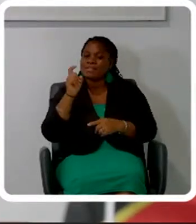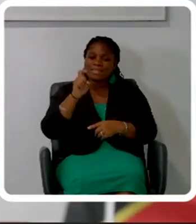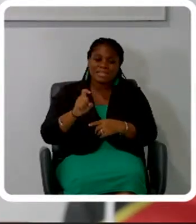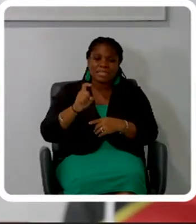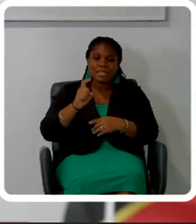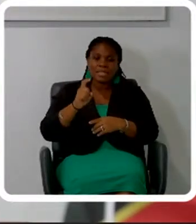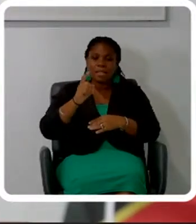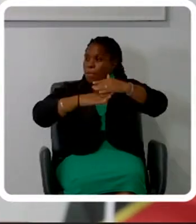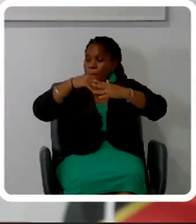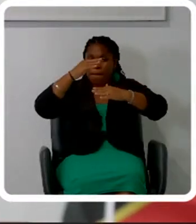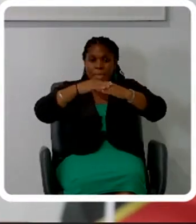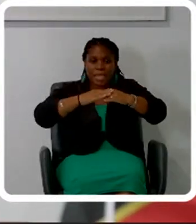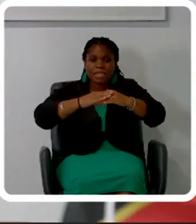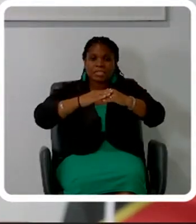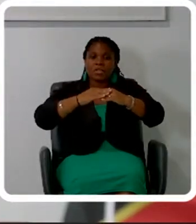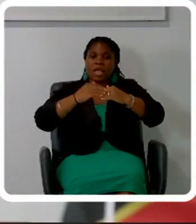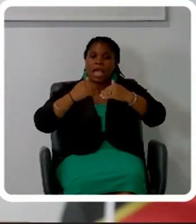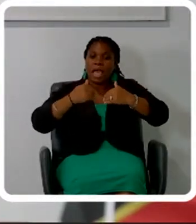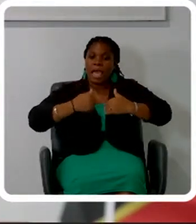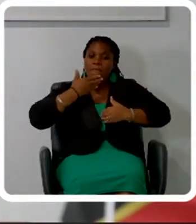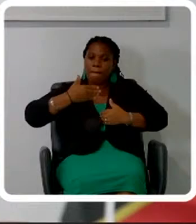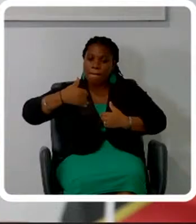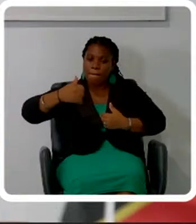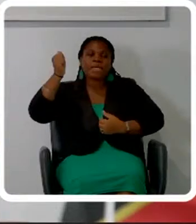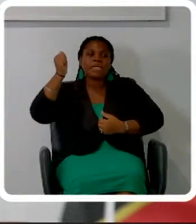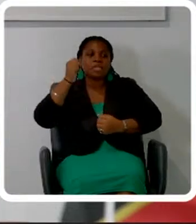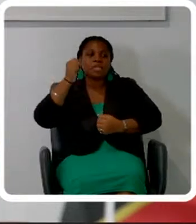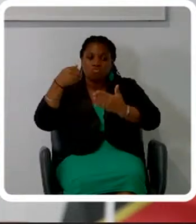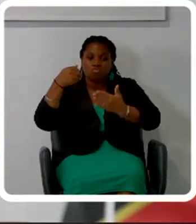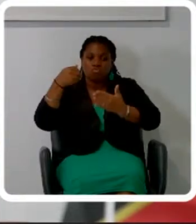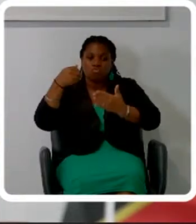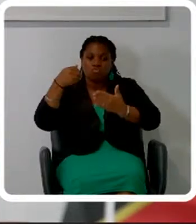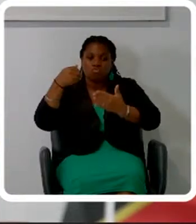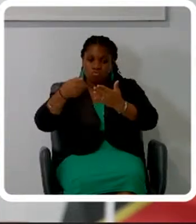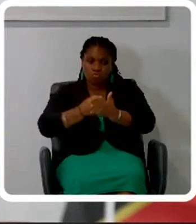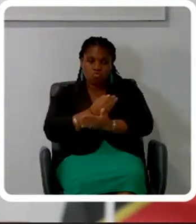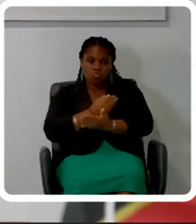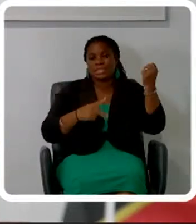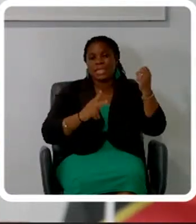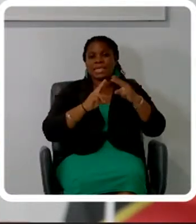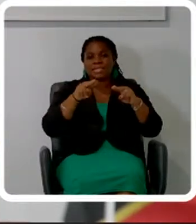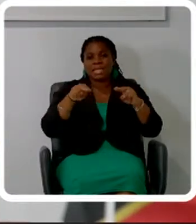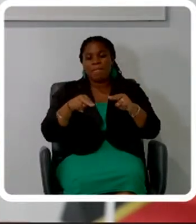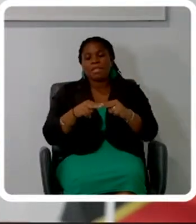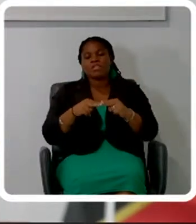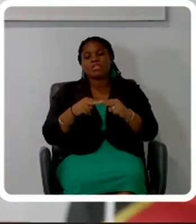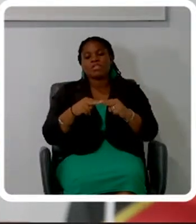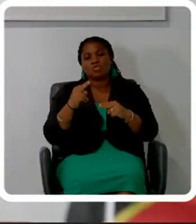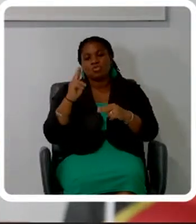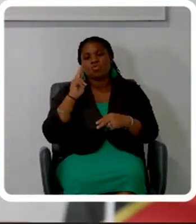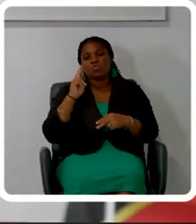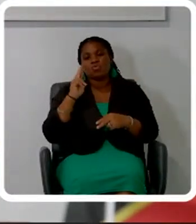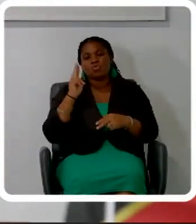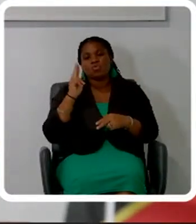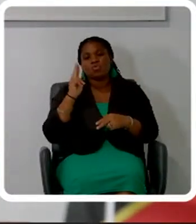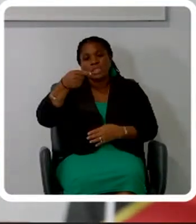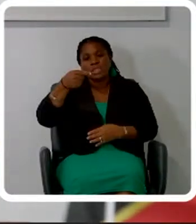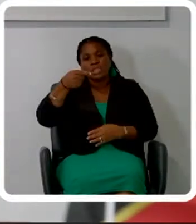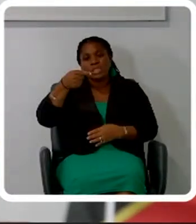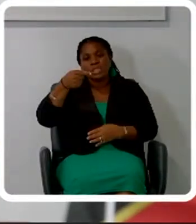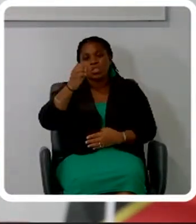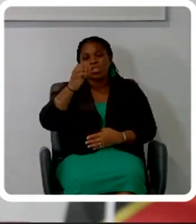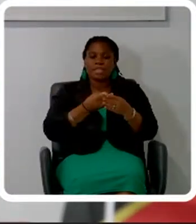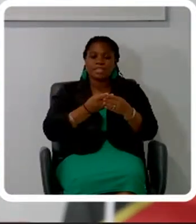out our renewable energy here in St. Kitts and Nevis, specifically the geothermals as well. And I will have an